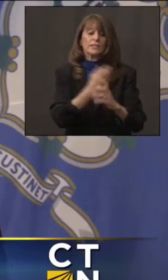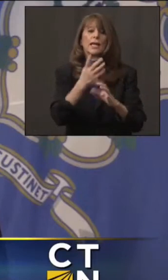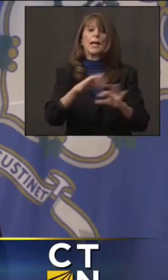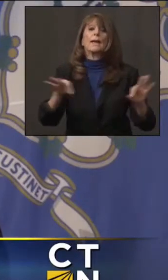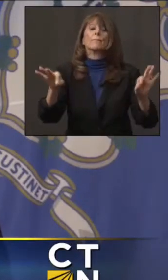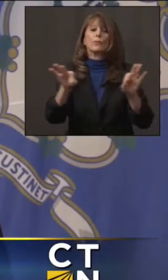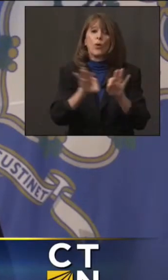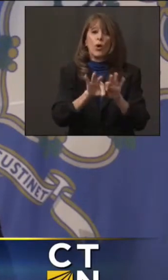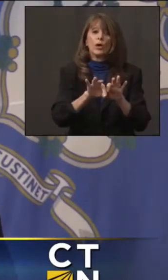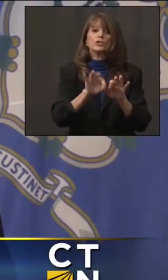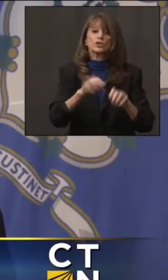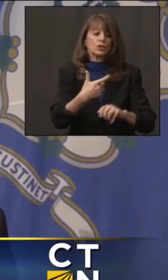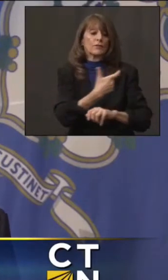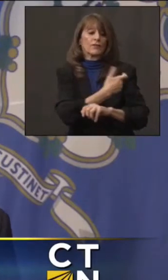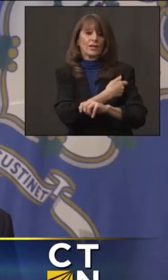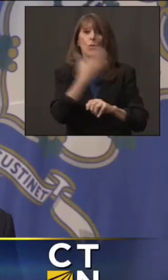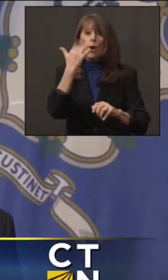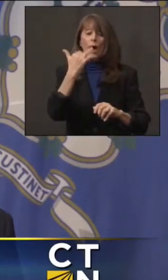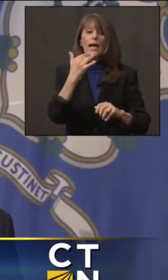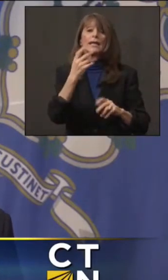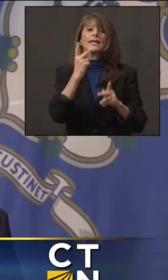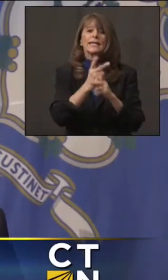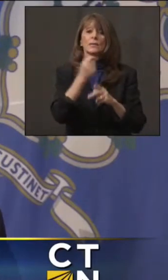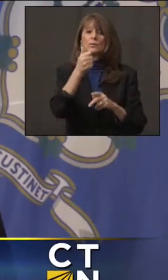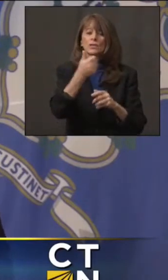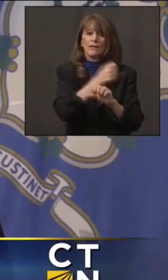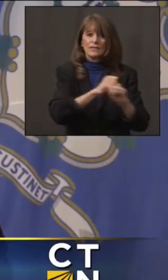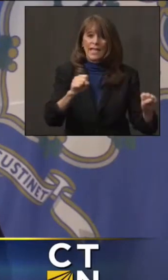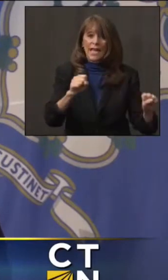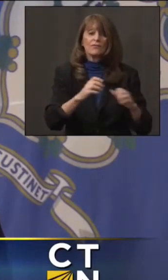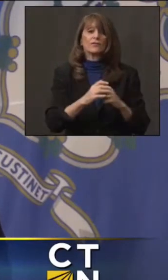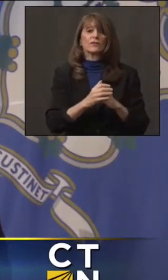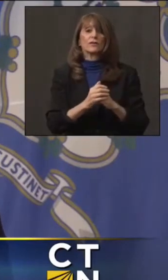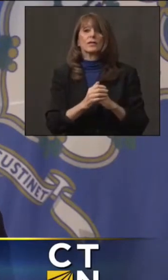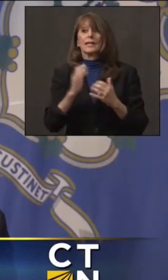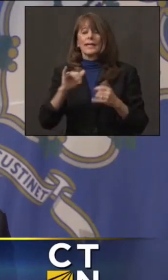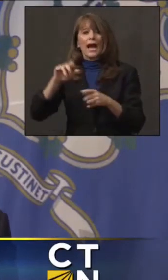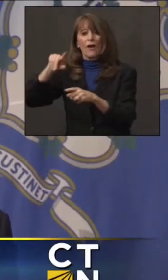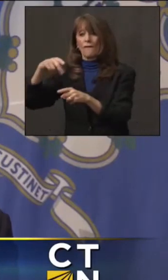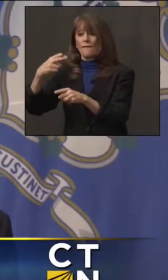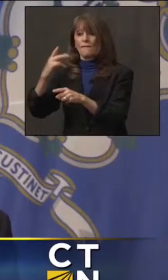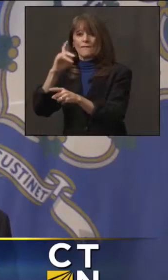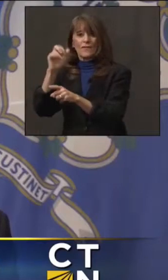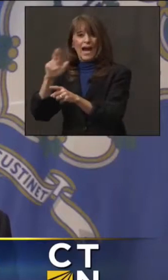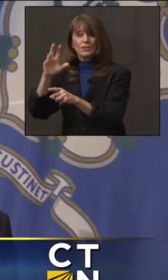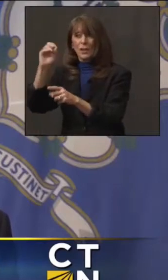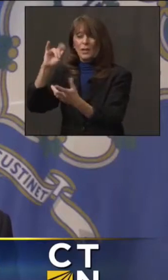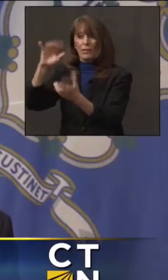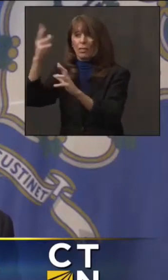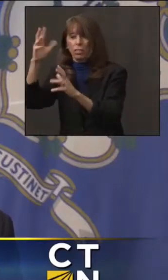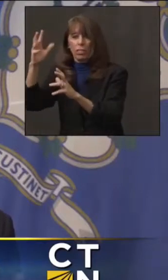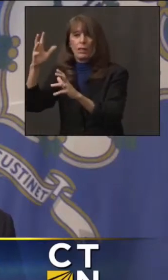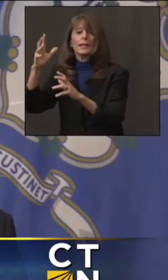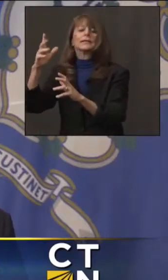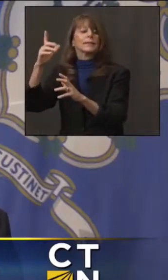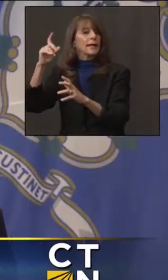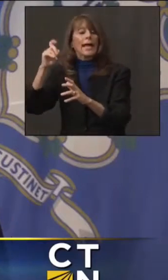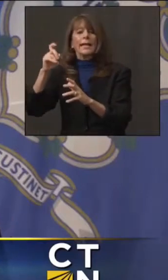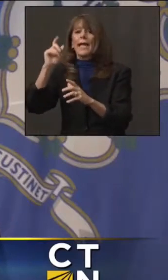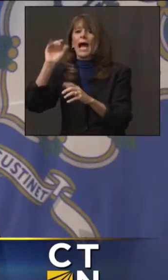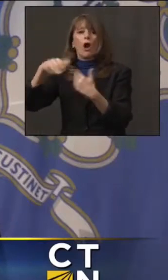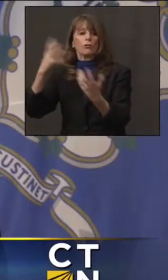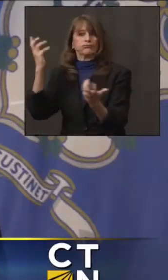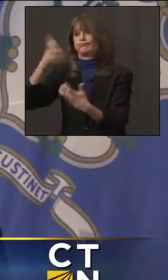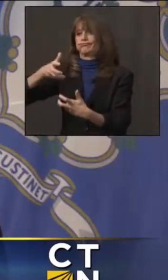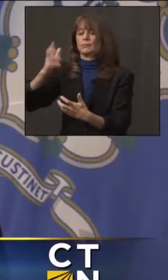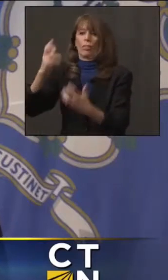keep yourself safe. This supply chain hiccup regarding Pfizer makes you think that there are a lot of moving pieces before the